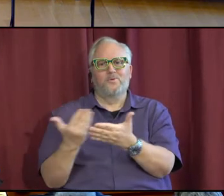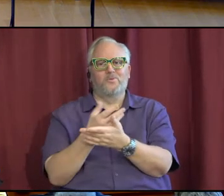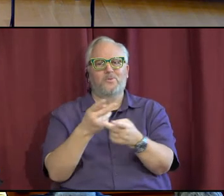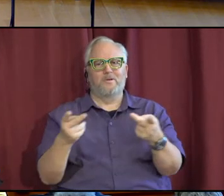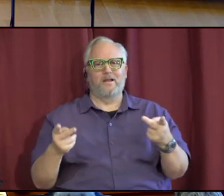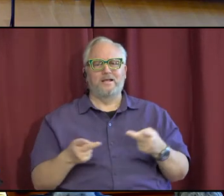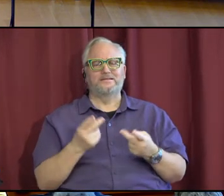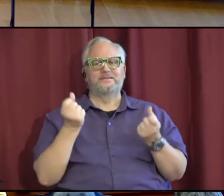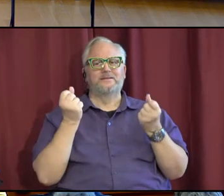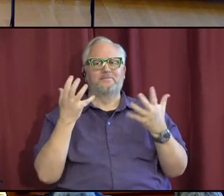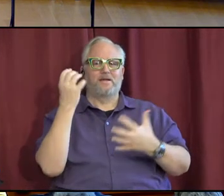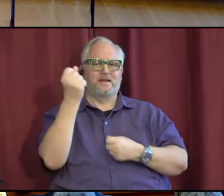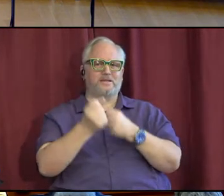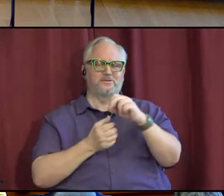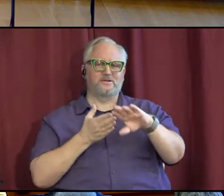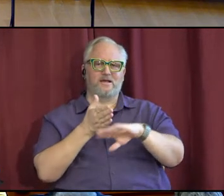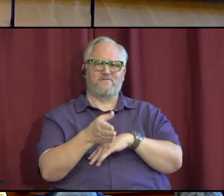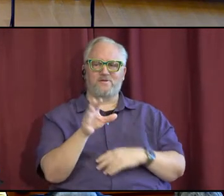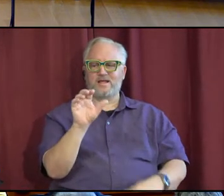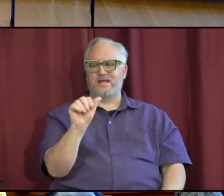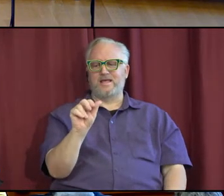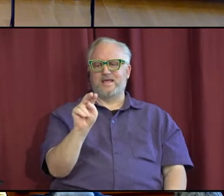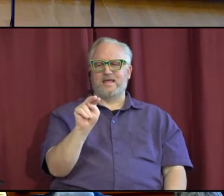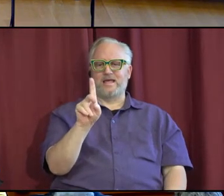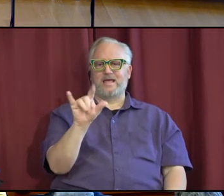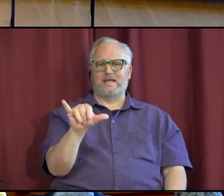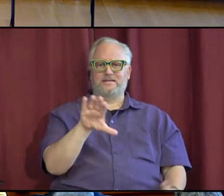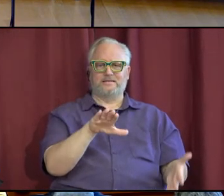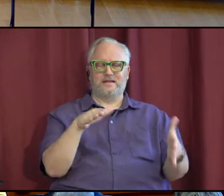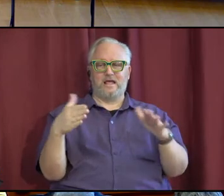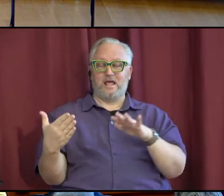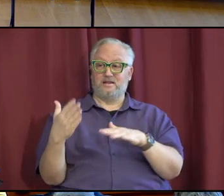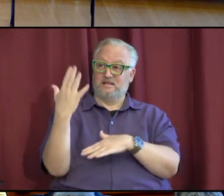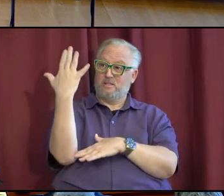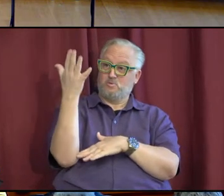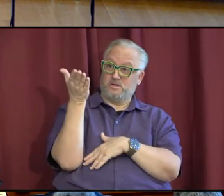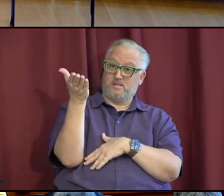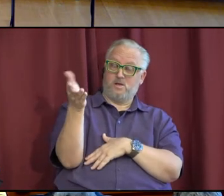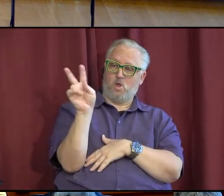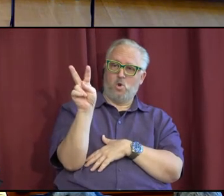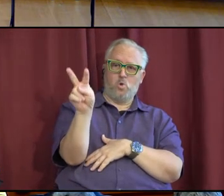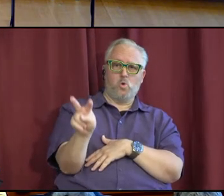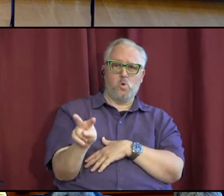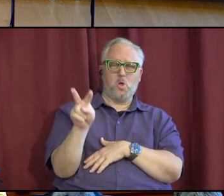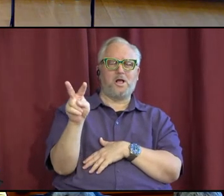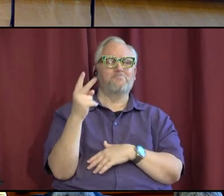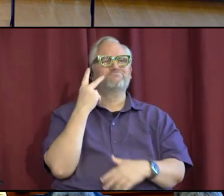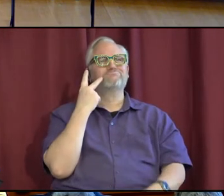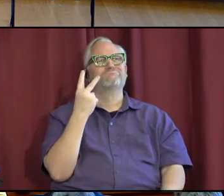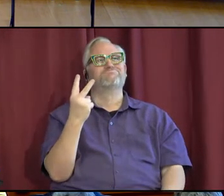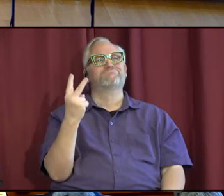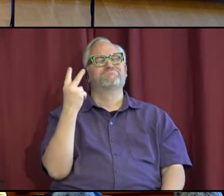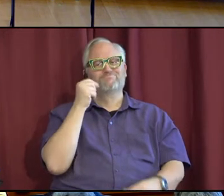And for years after Andy's death, I would look out at that tree and think of him.